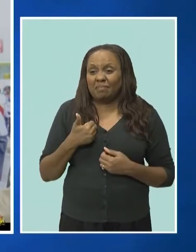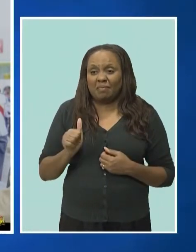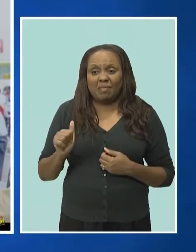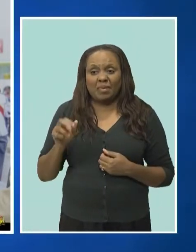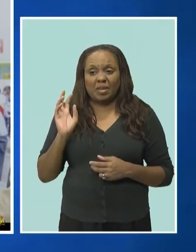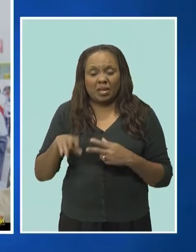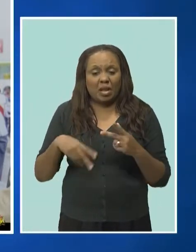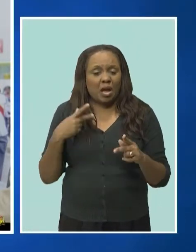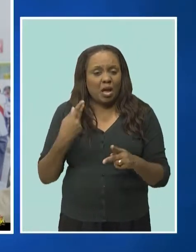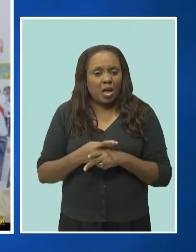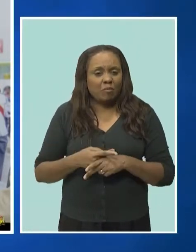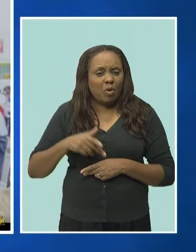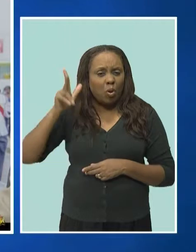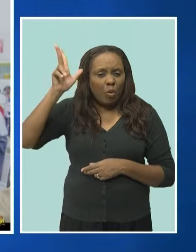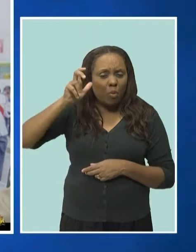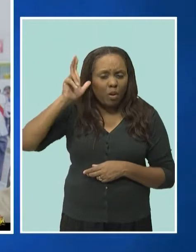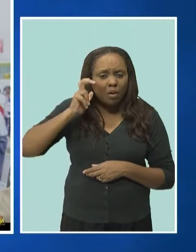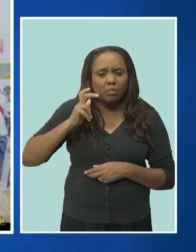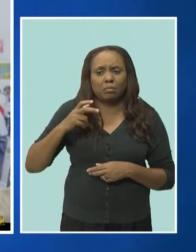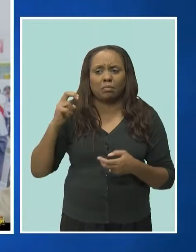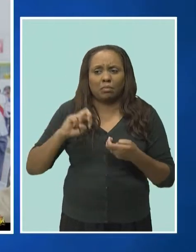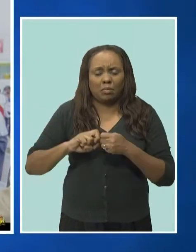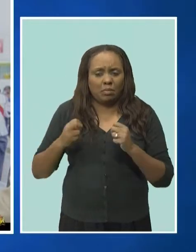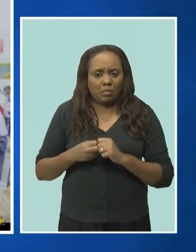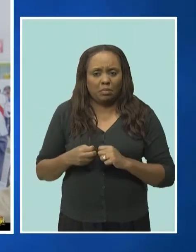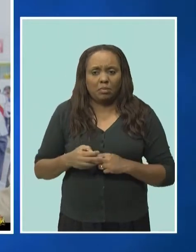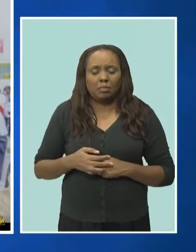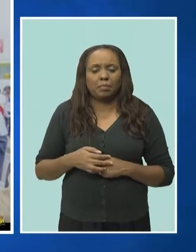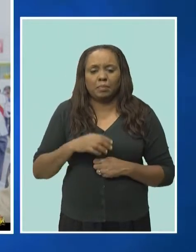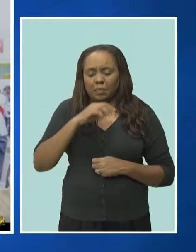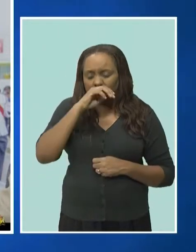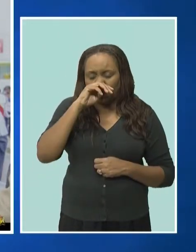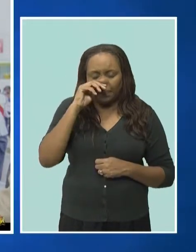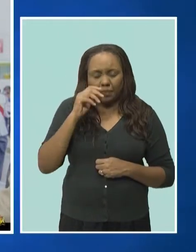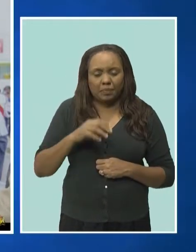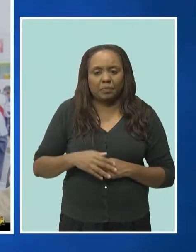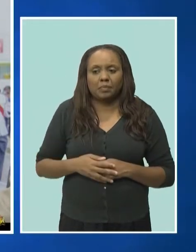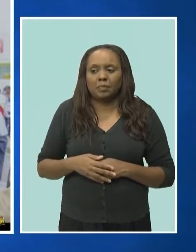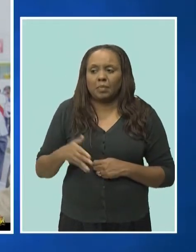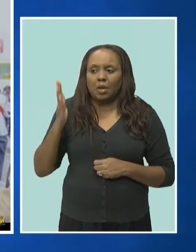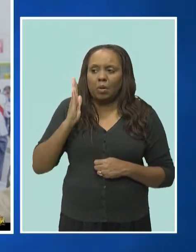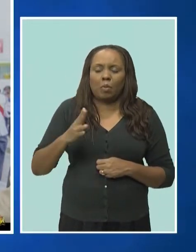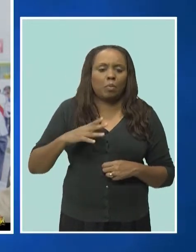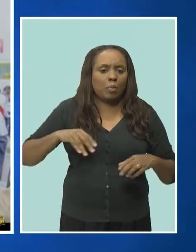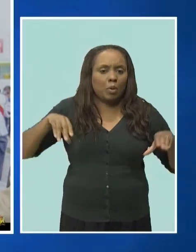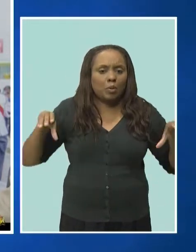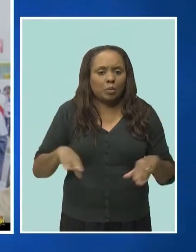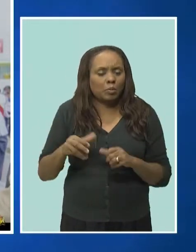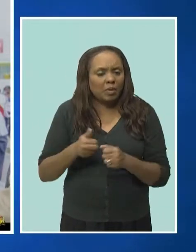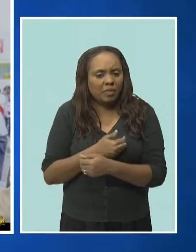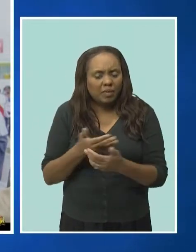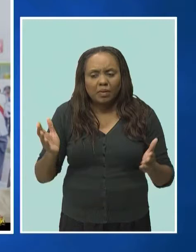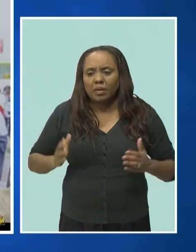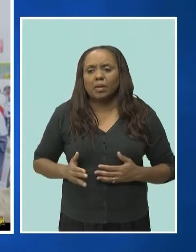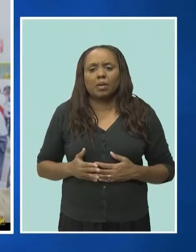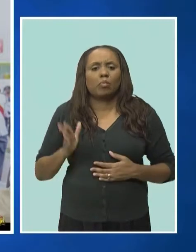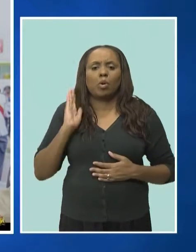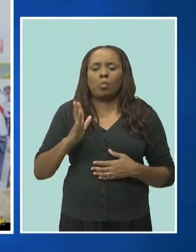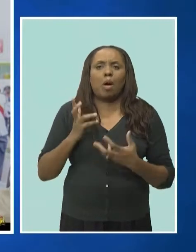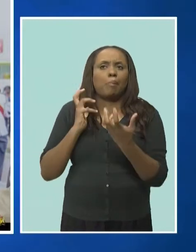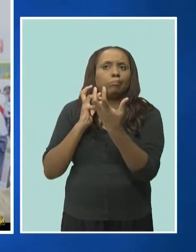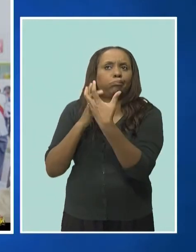wicked problem, and will use every partnership, every relationship,